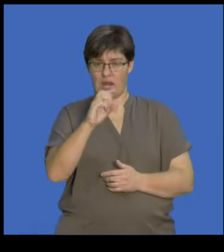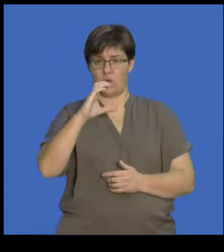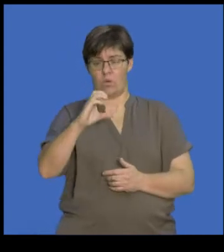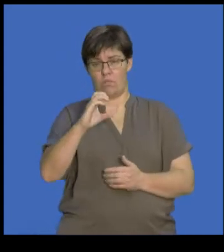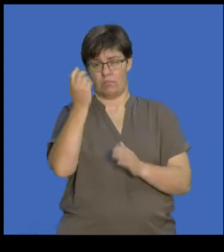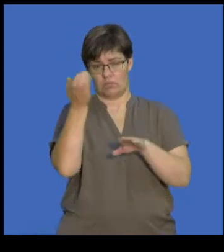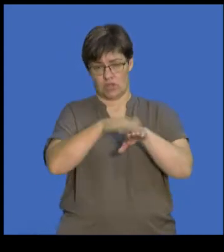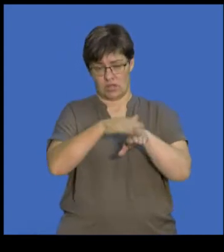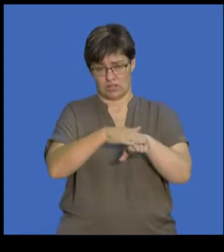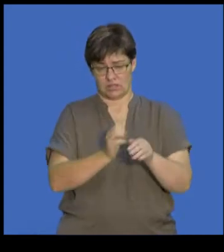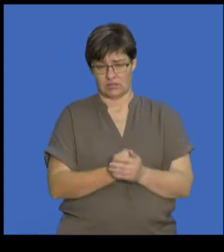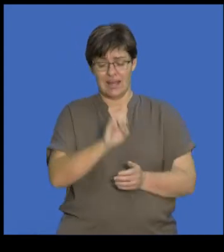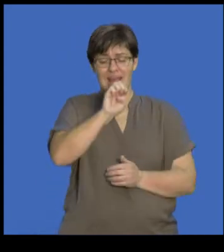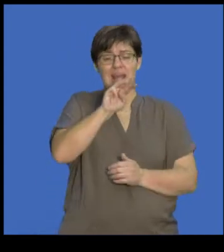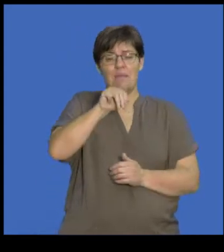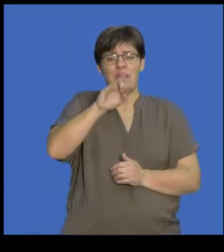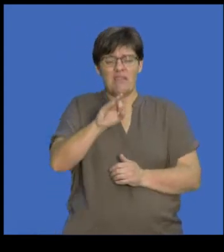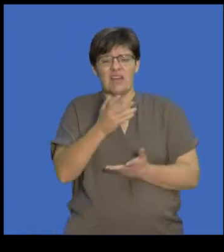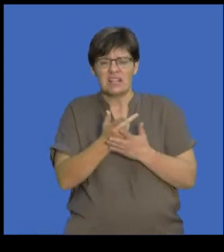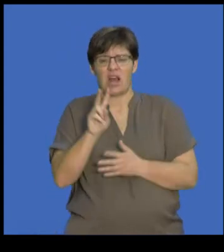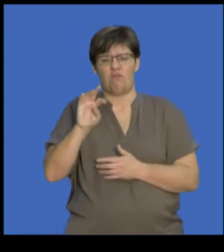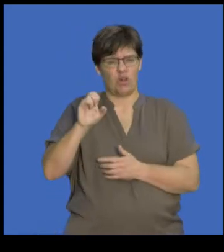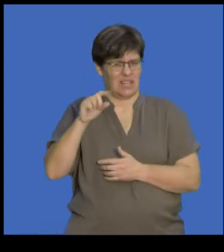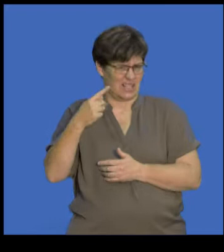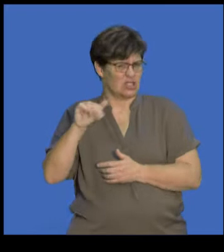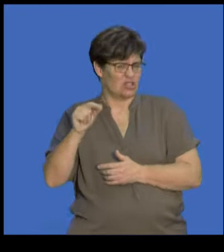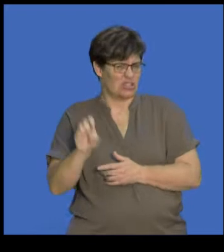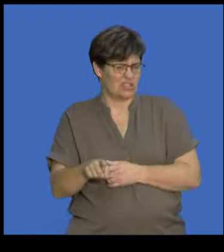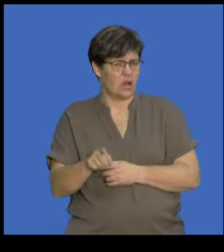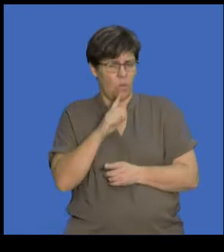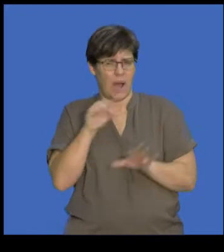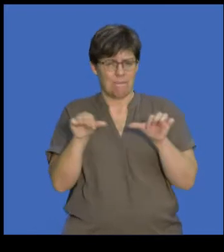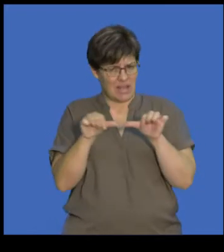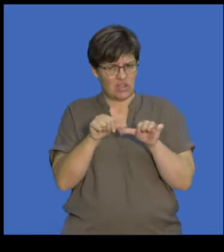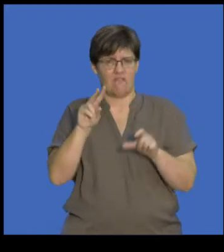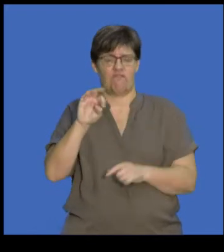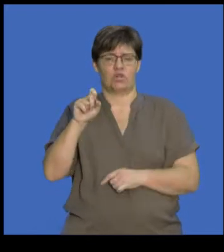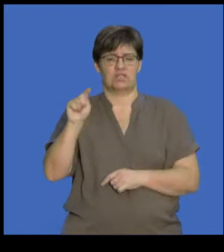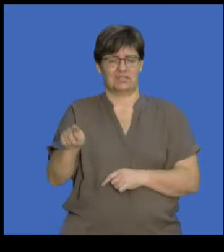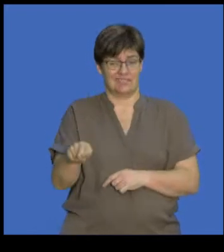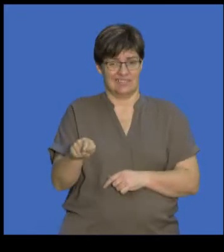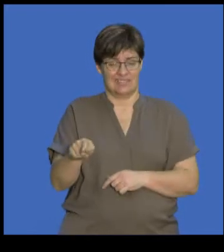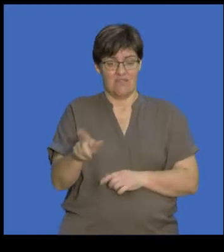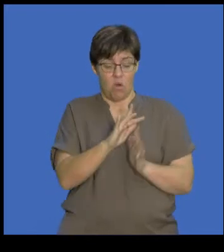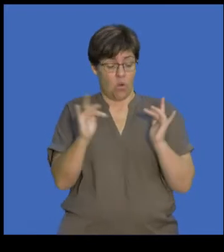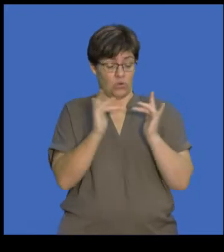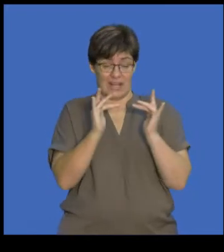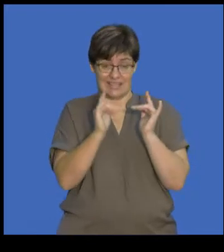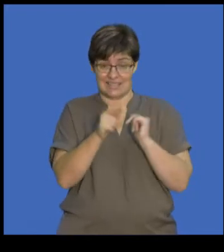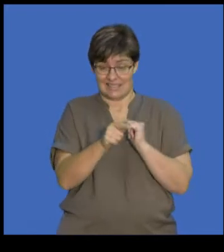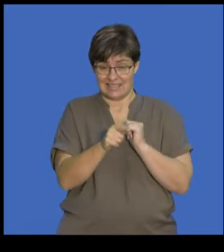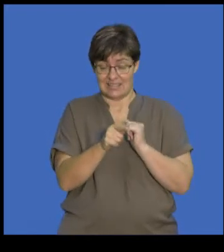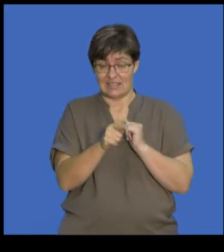So EMF is some form of voltage, if you think of it, because also it's measured in volt. And if we connect